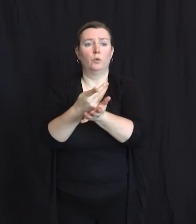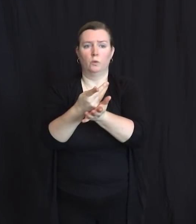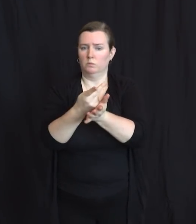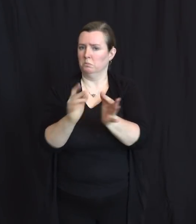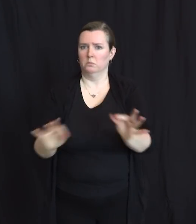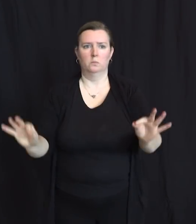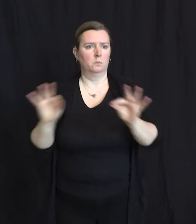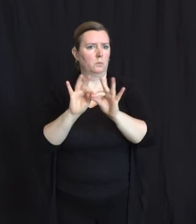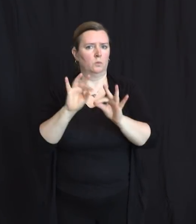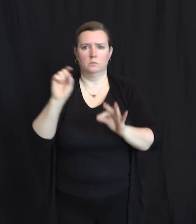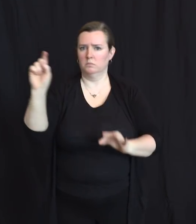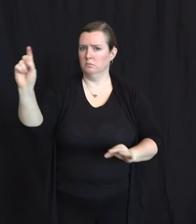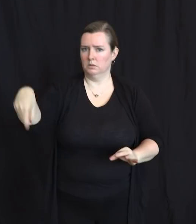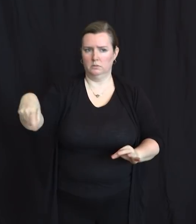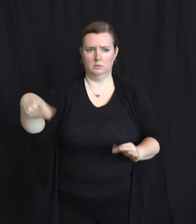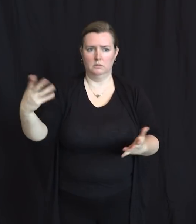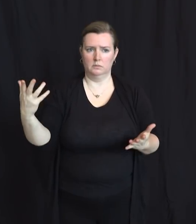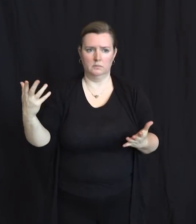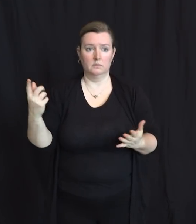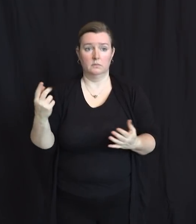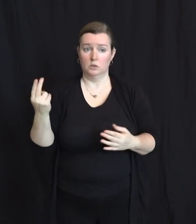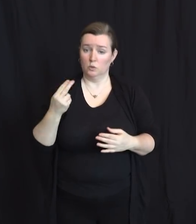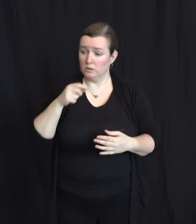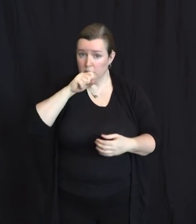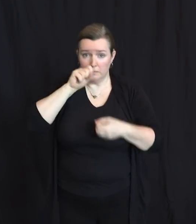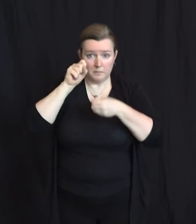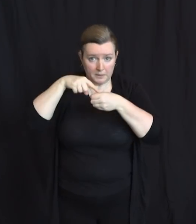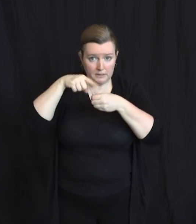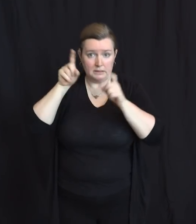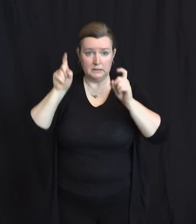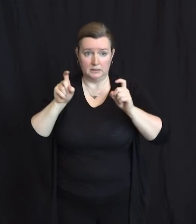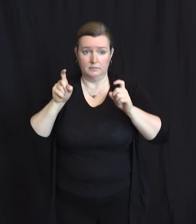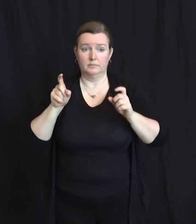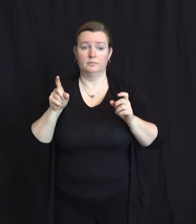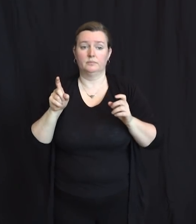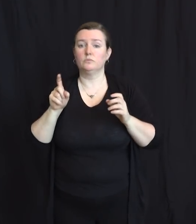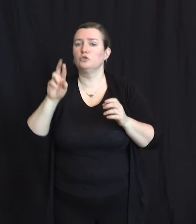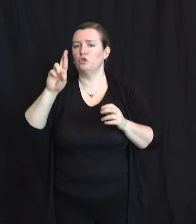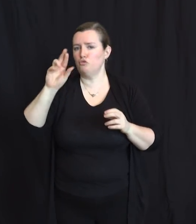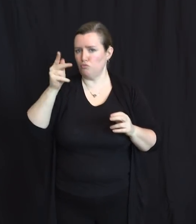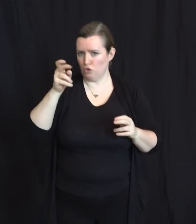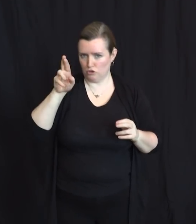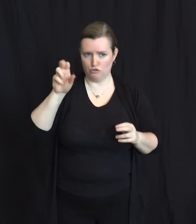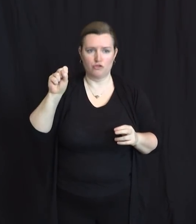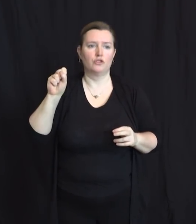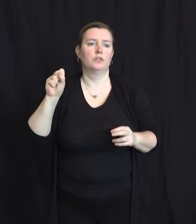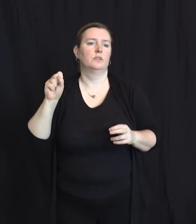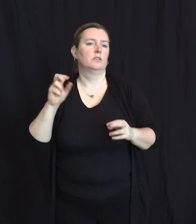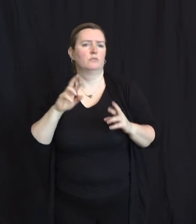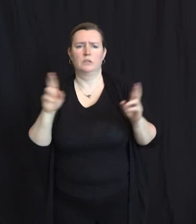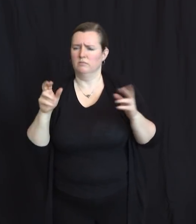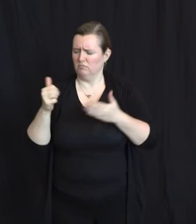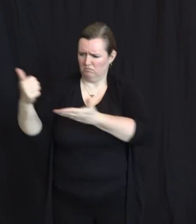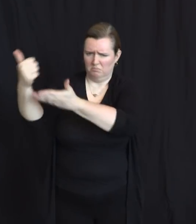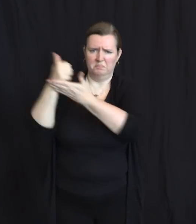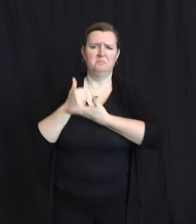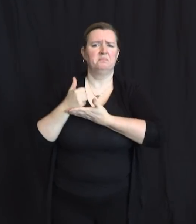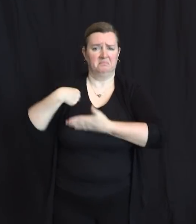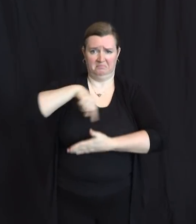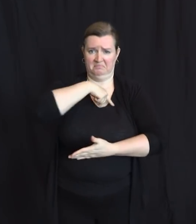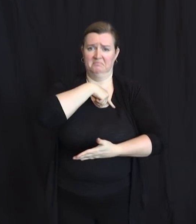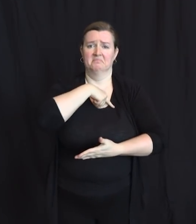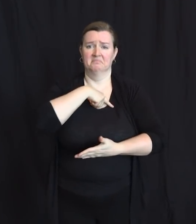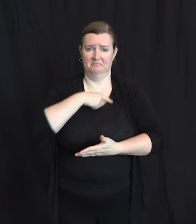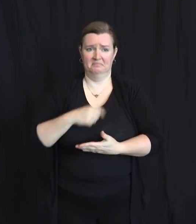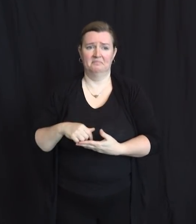through their saliva-based test system, Rutgers University is in position to help us get there. Moreover, this